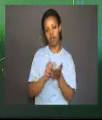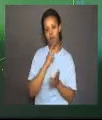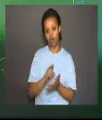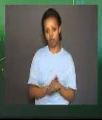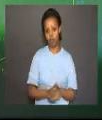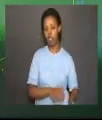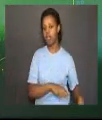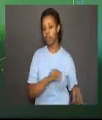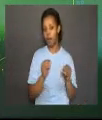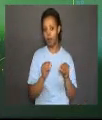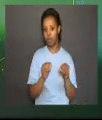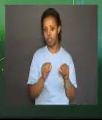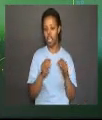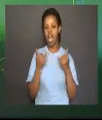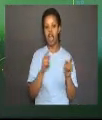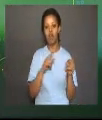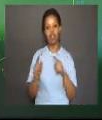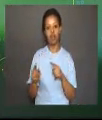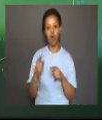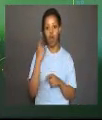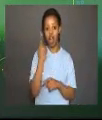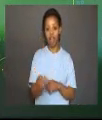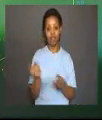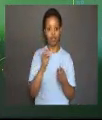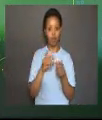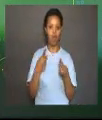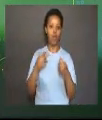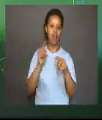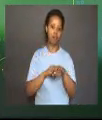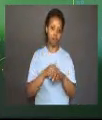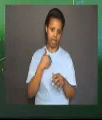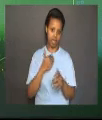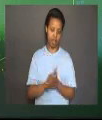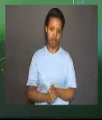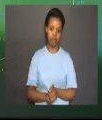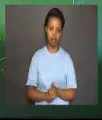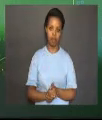Students, we have time for one more activity.